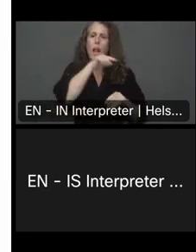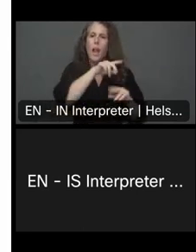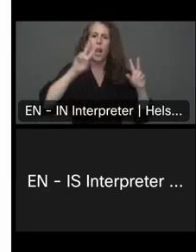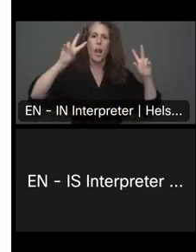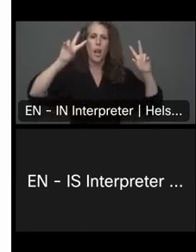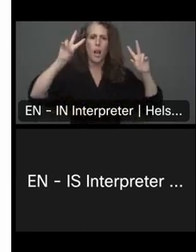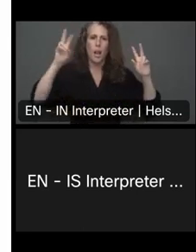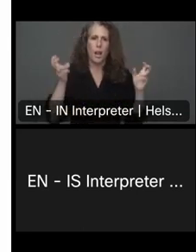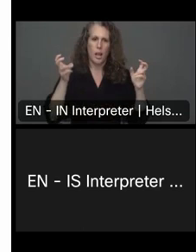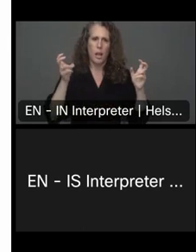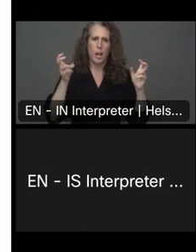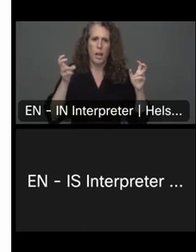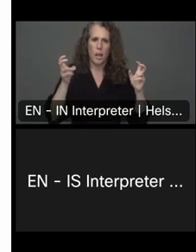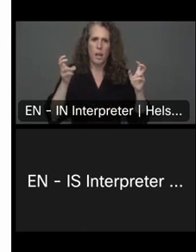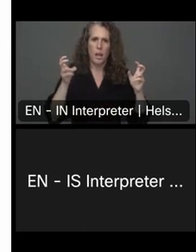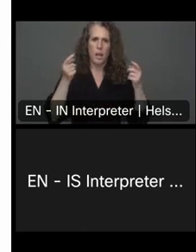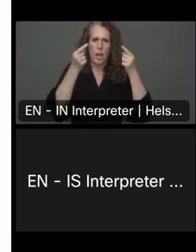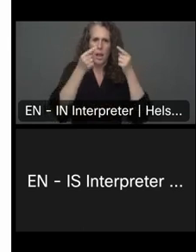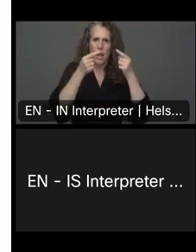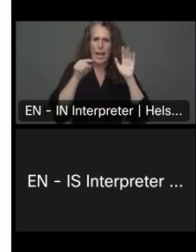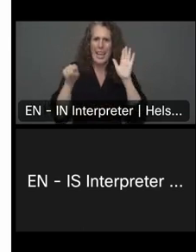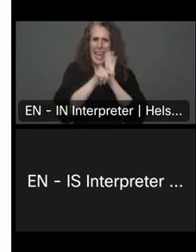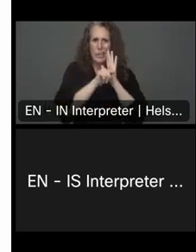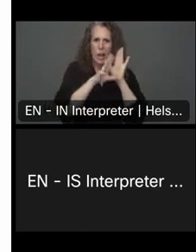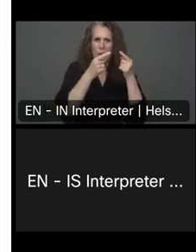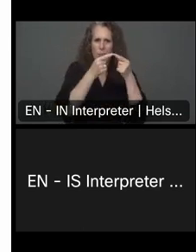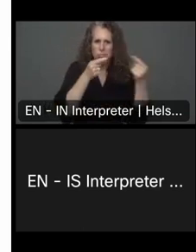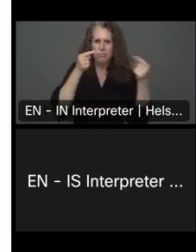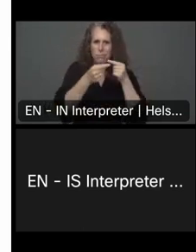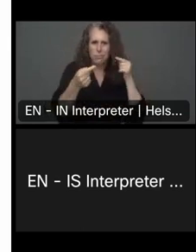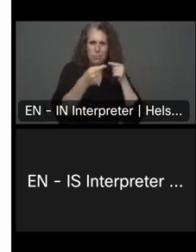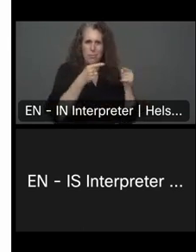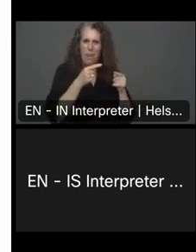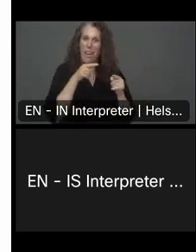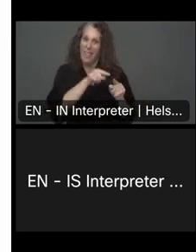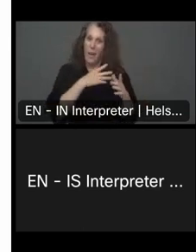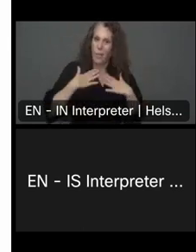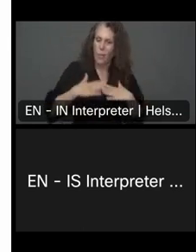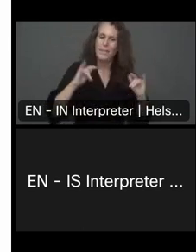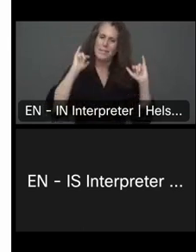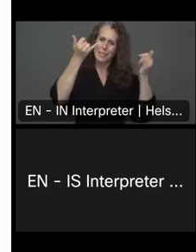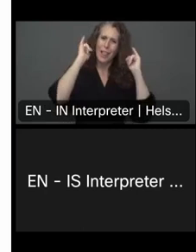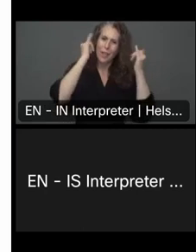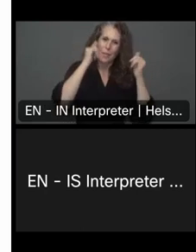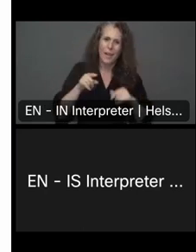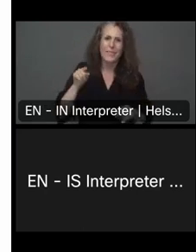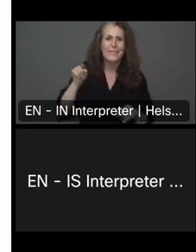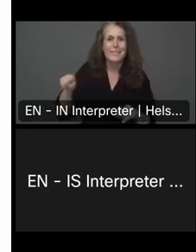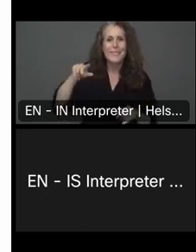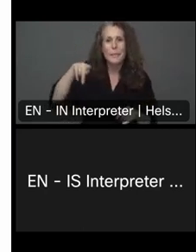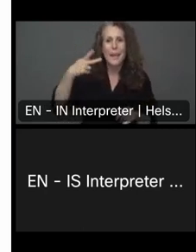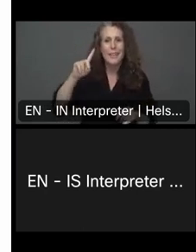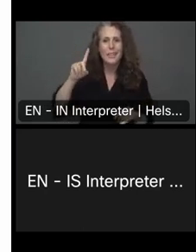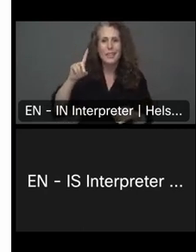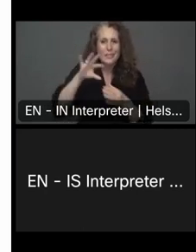of Negation, which really was a celebration of the 50th anniversary of Larry's PhD from UCLA, for which he